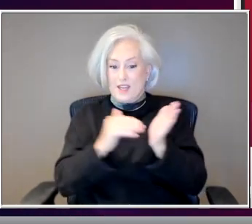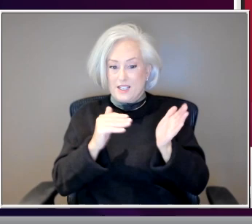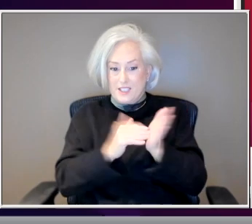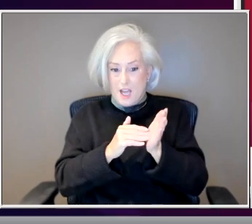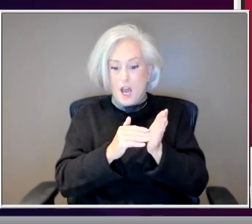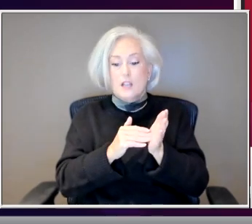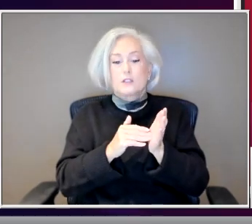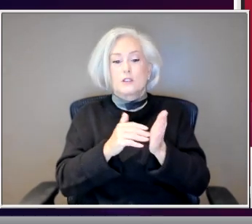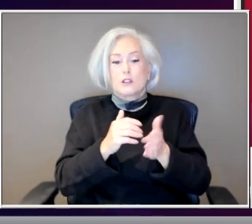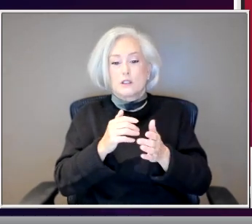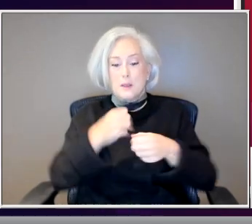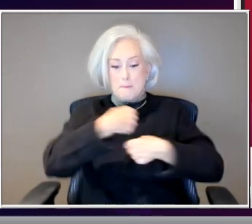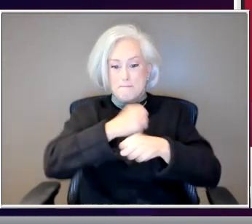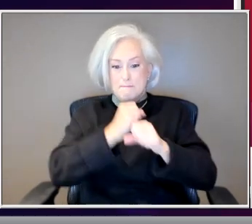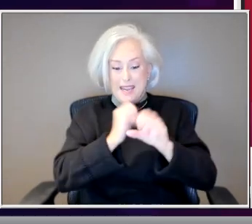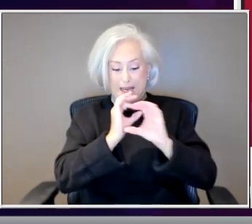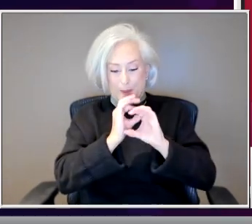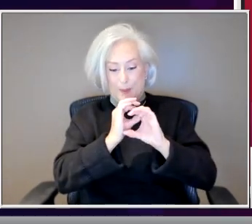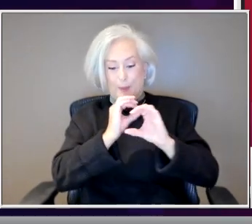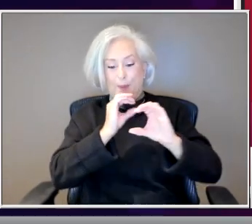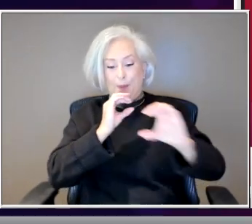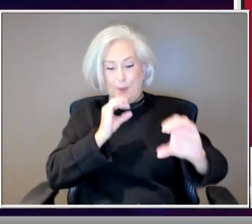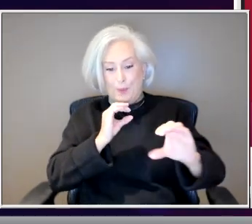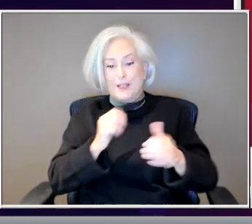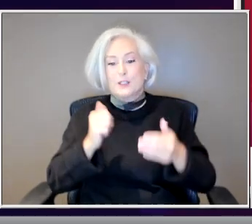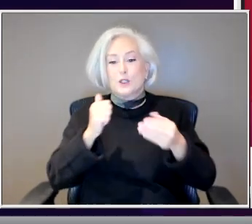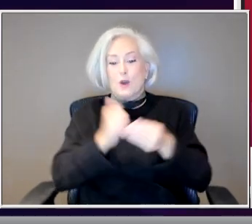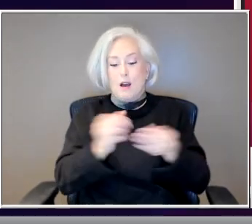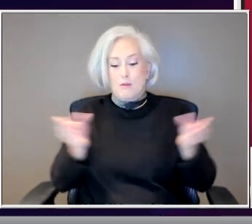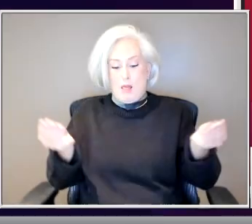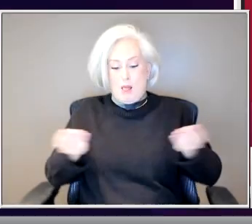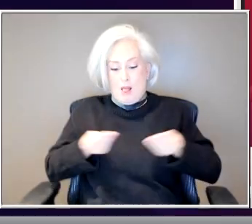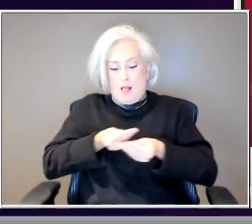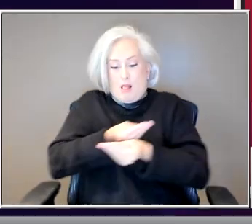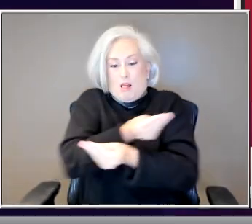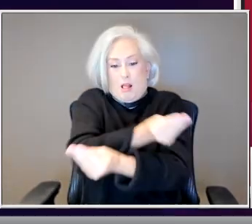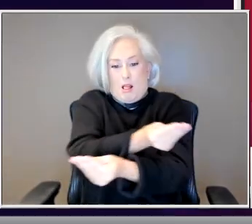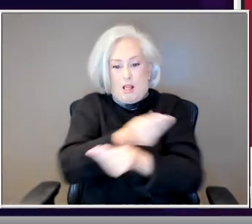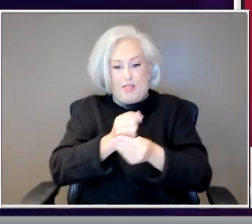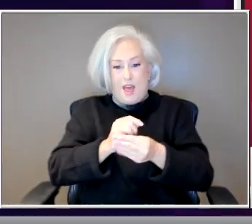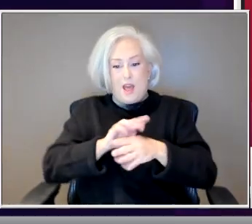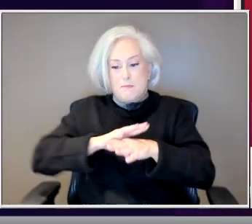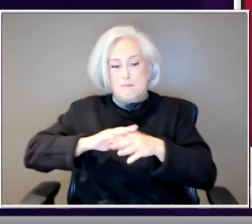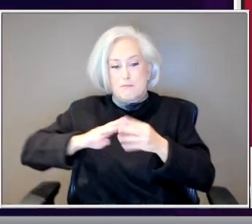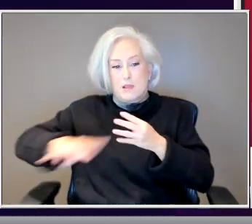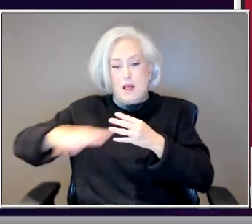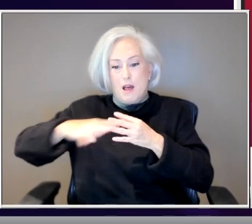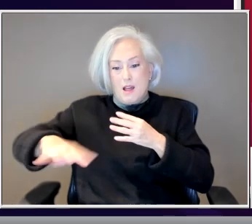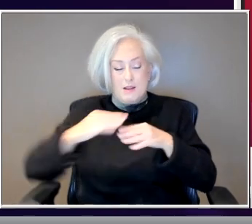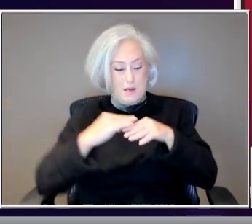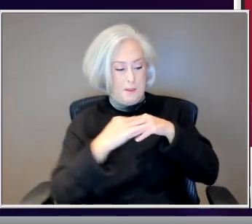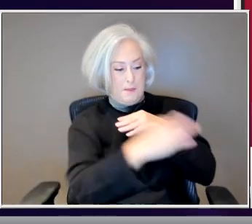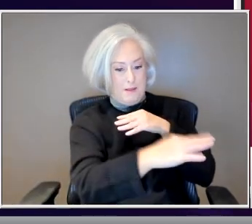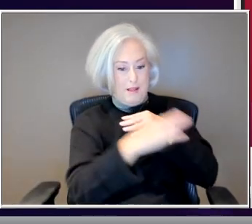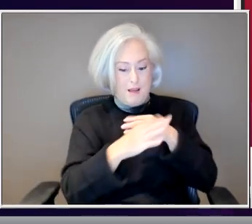the blood that was previously destined for the right ventricle actually gets shunted over to the left ventricle so it can get to the lungs